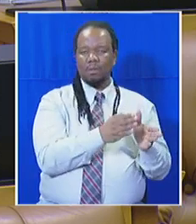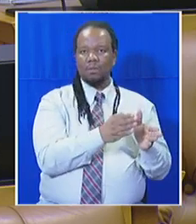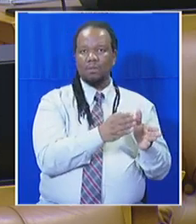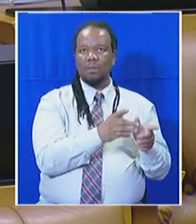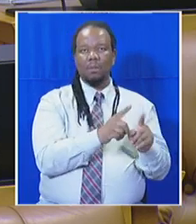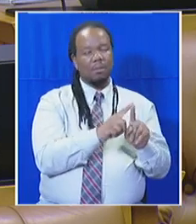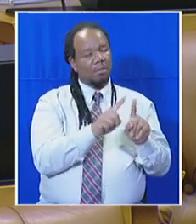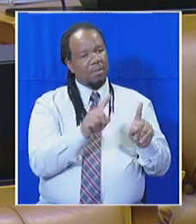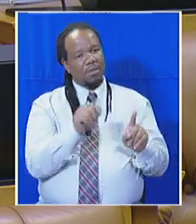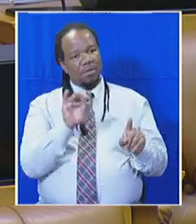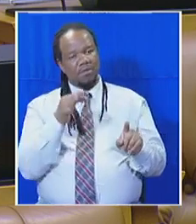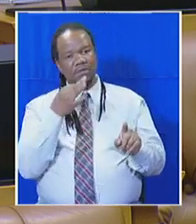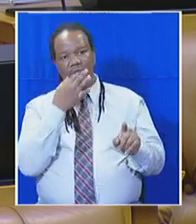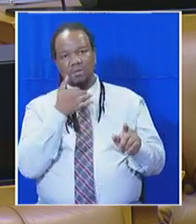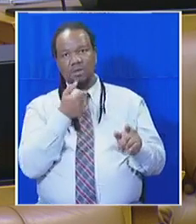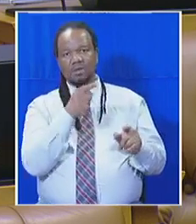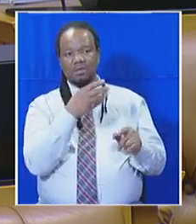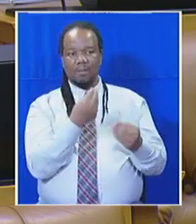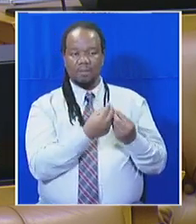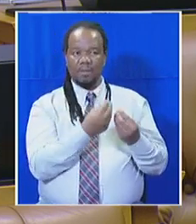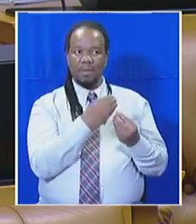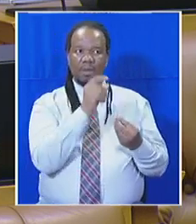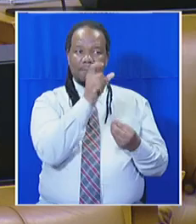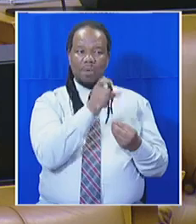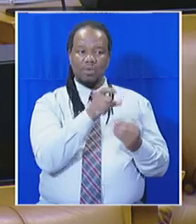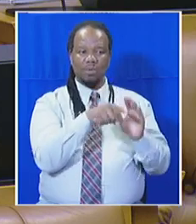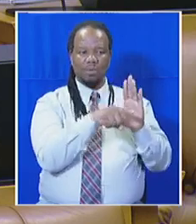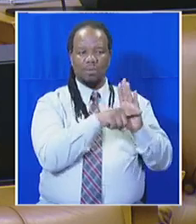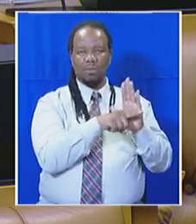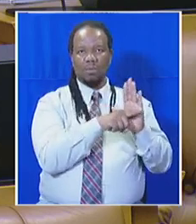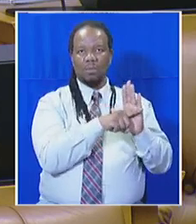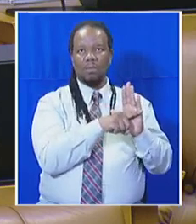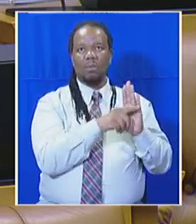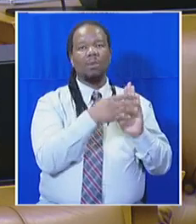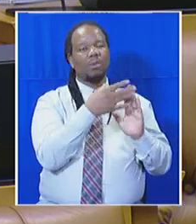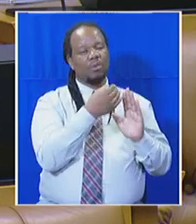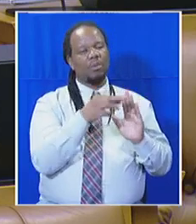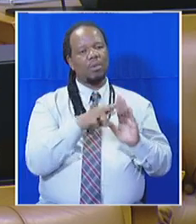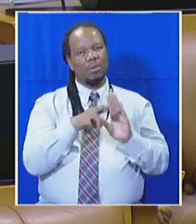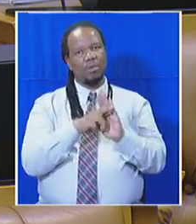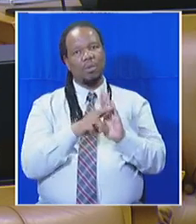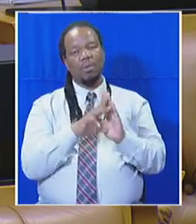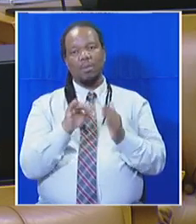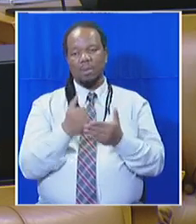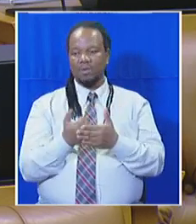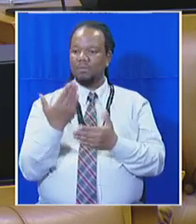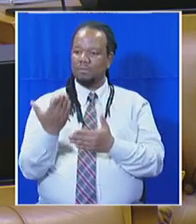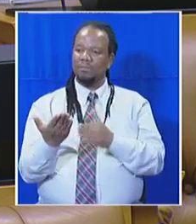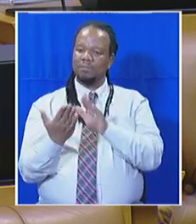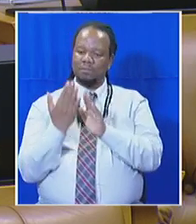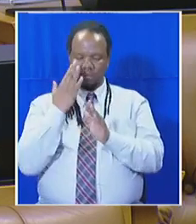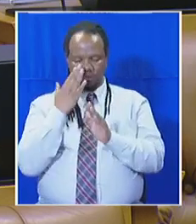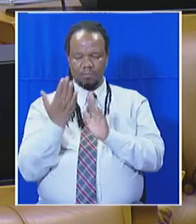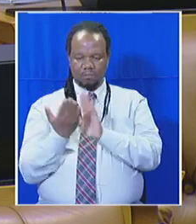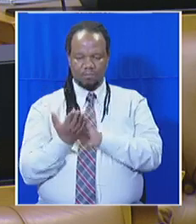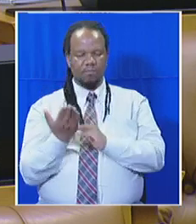impute something negative on the character of another person, you are obliged in terms of the rules to bring it through a substantive motion.